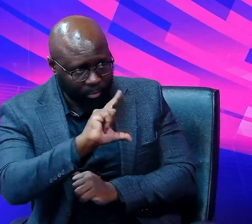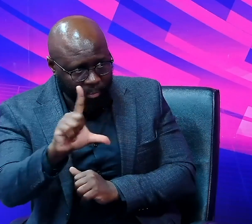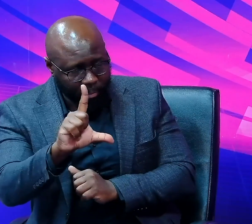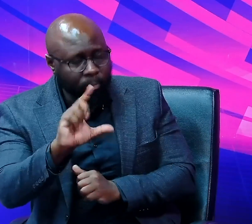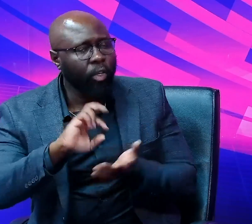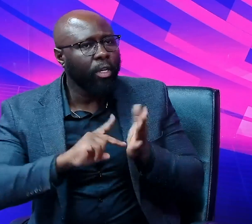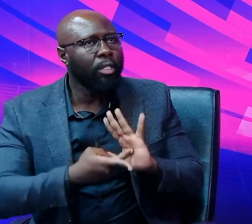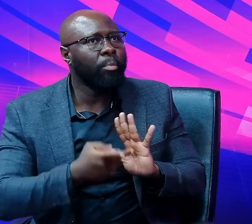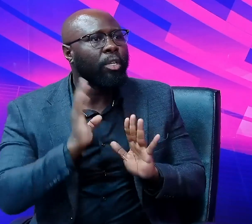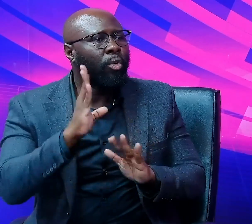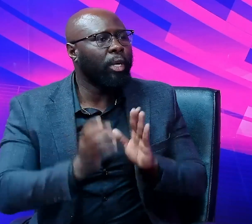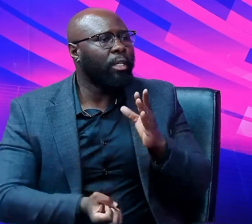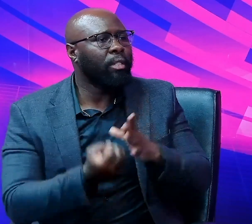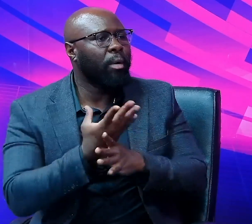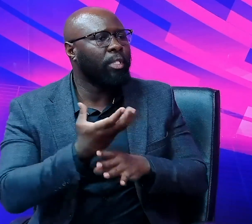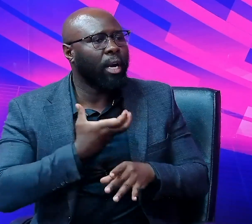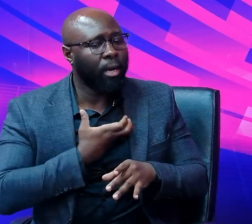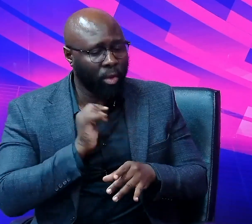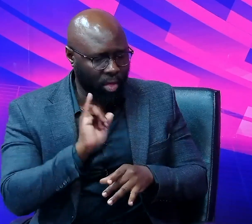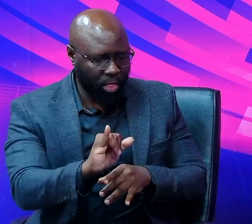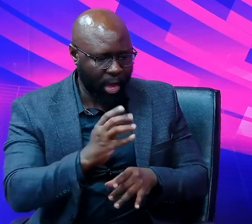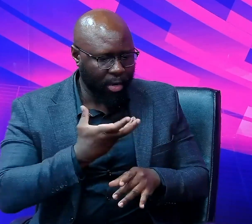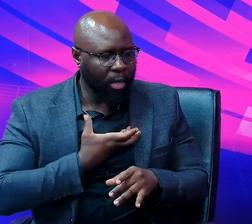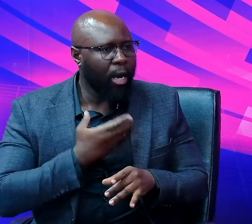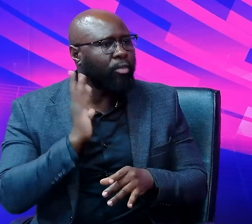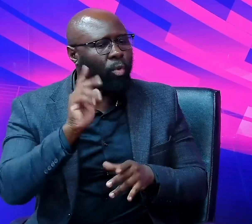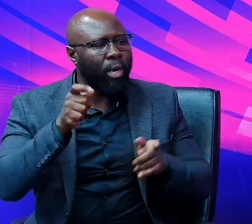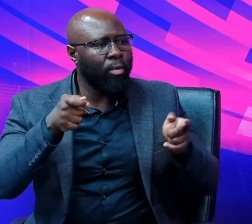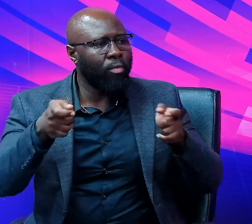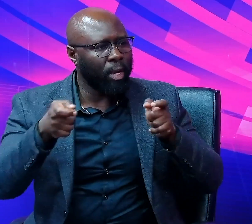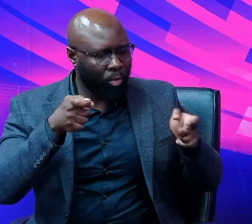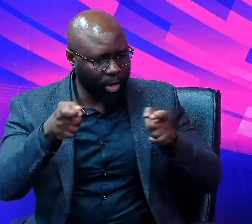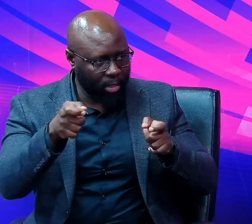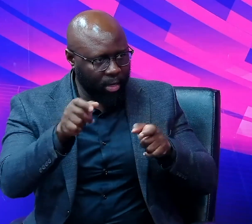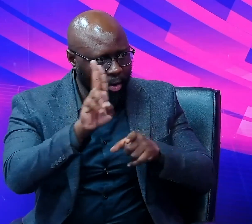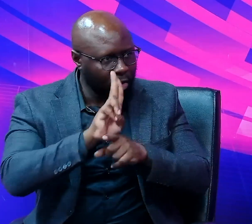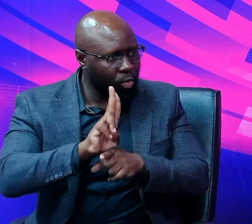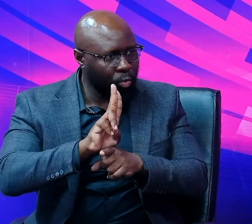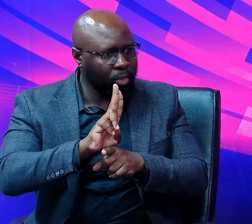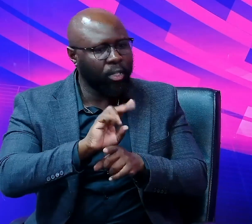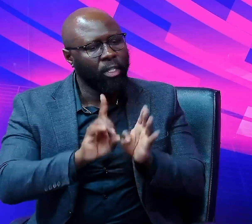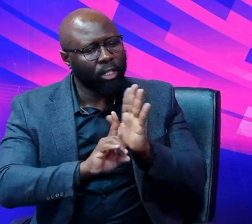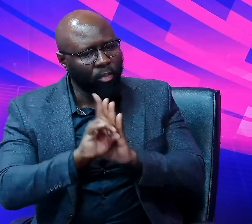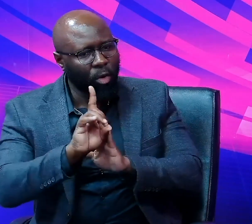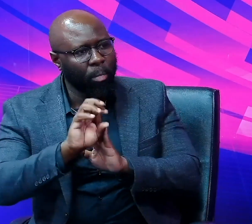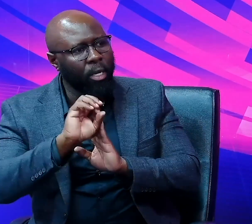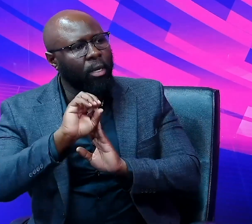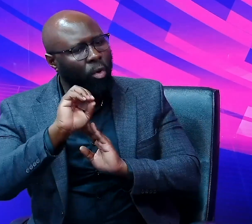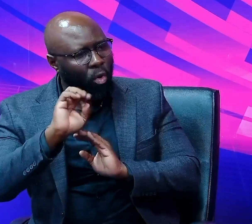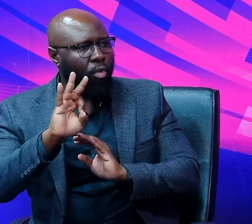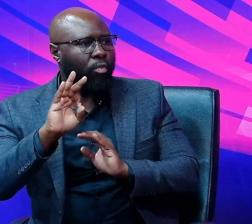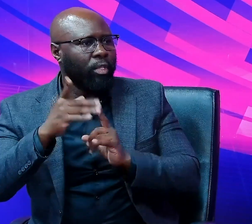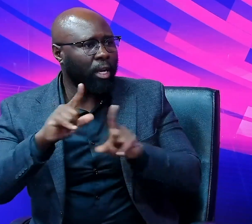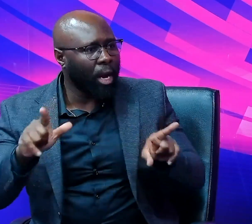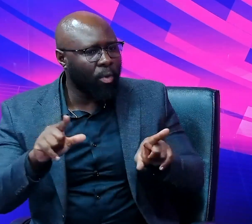we pass this bill, we will, because it talks about establishing a council that will regulate the use and